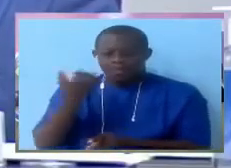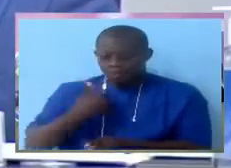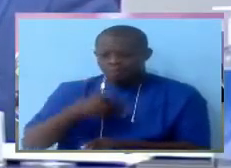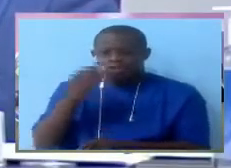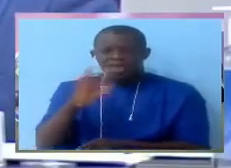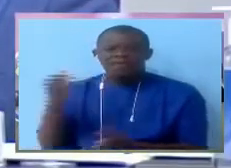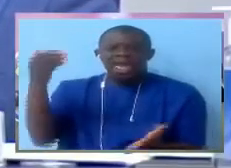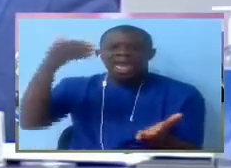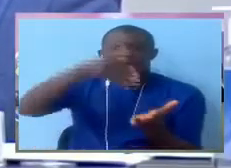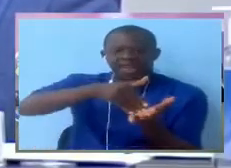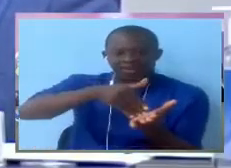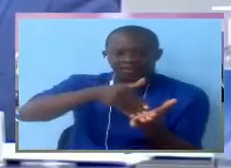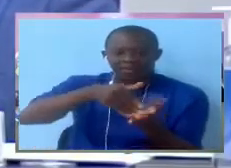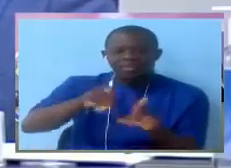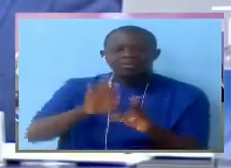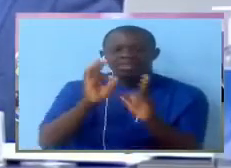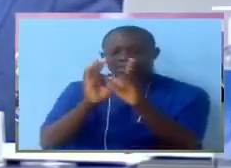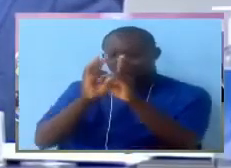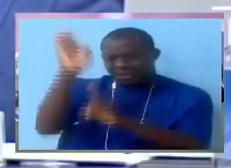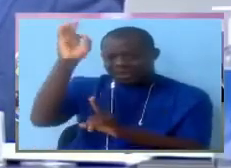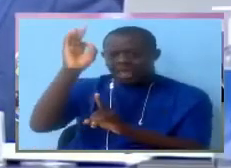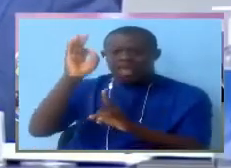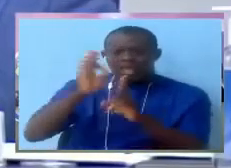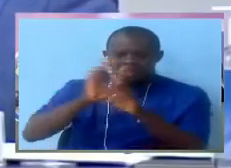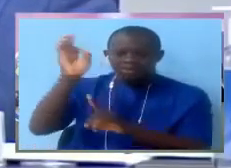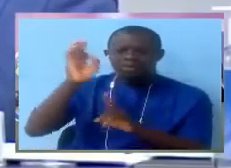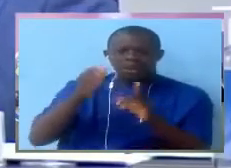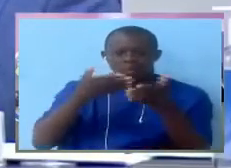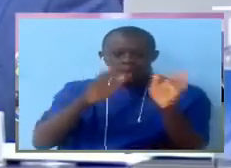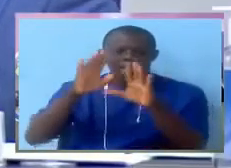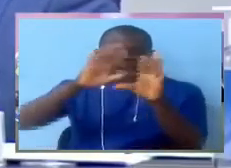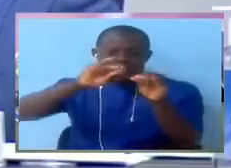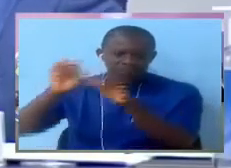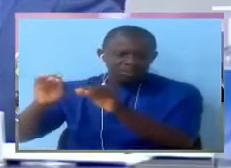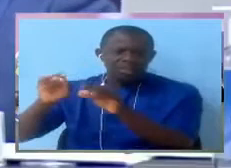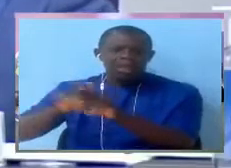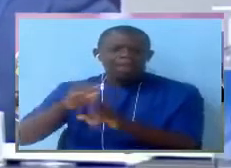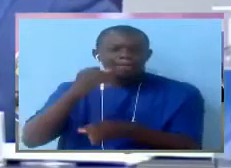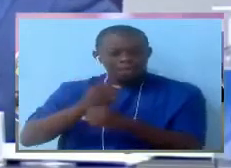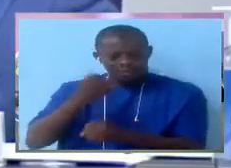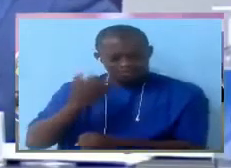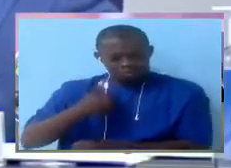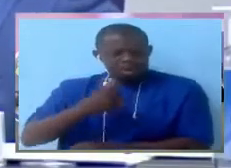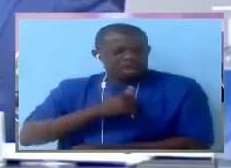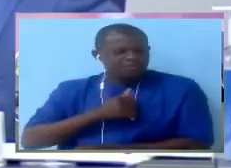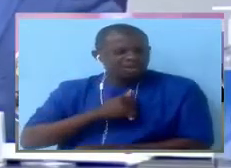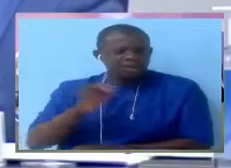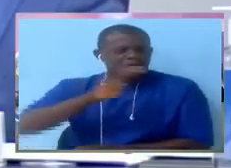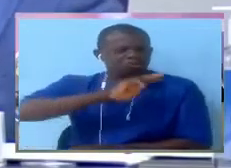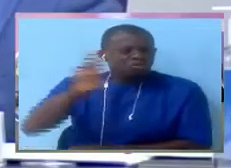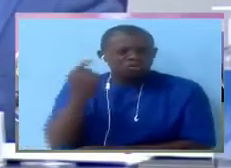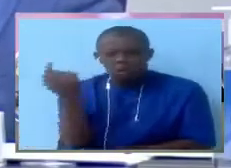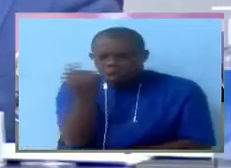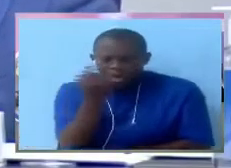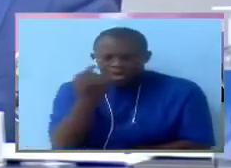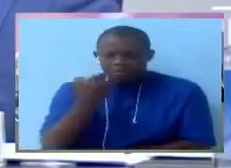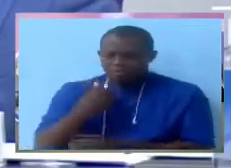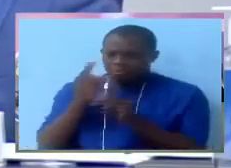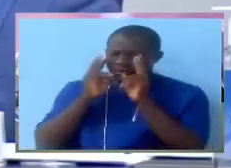special ops were treated, which actually instilled fear, and not the fact that people just see them going up and